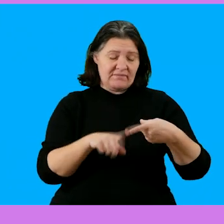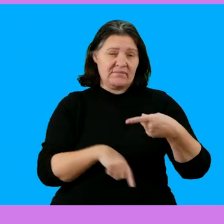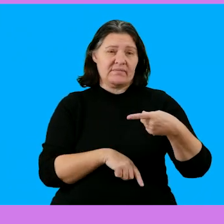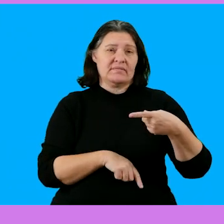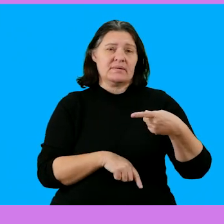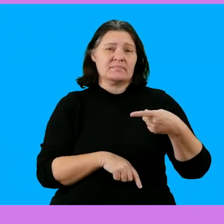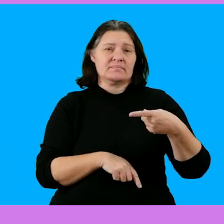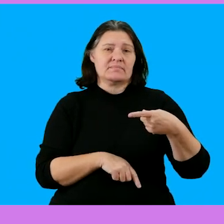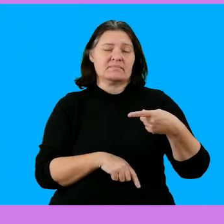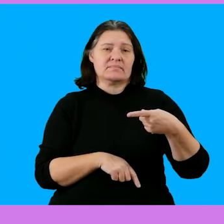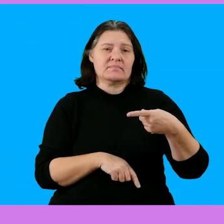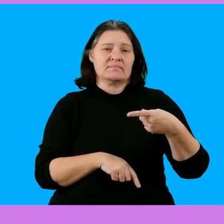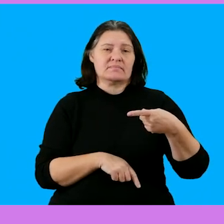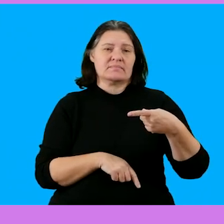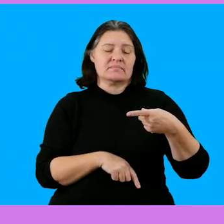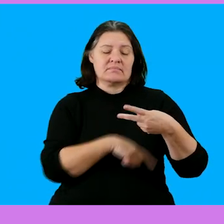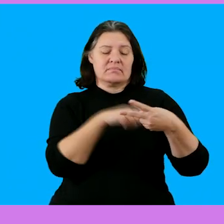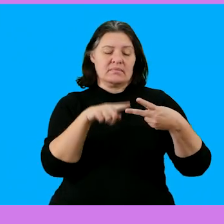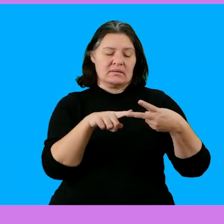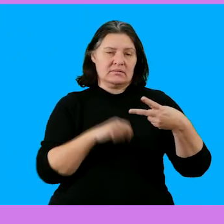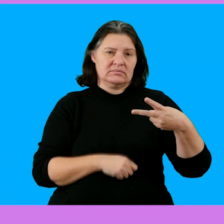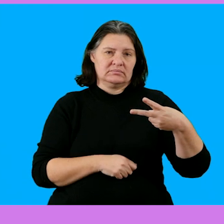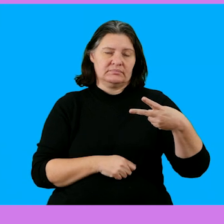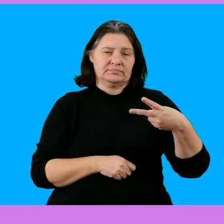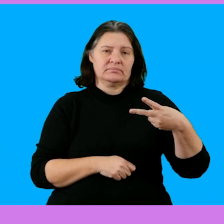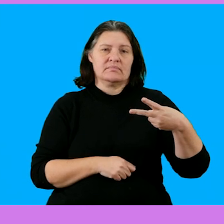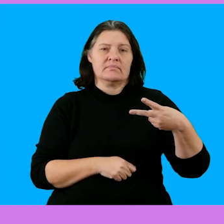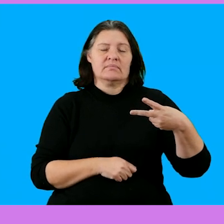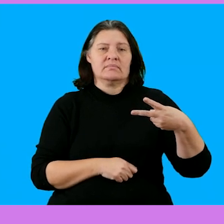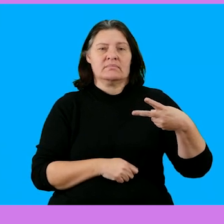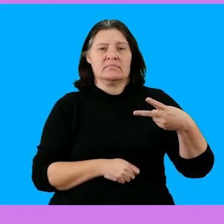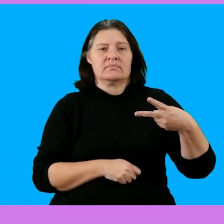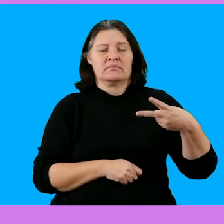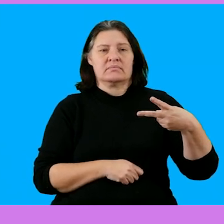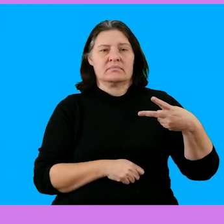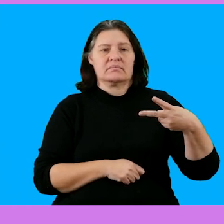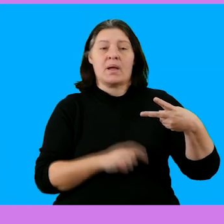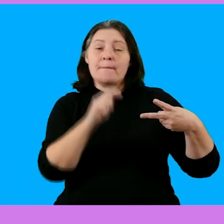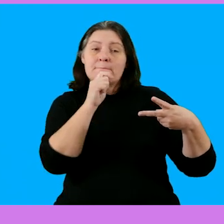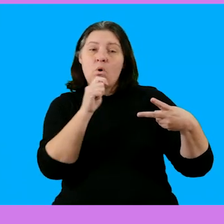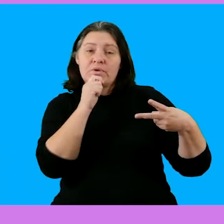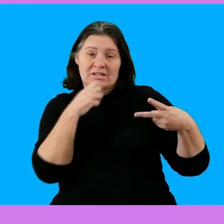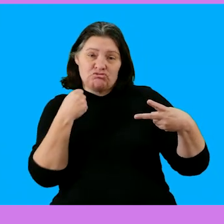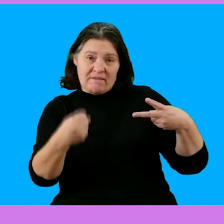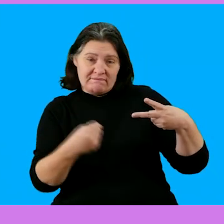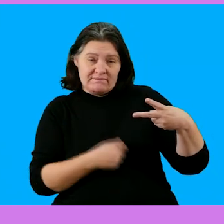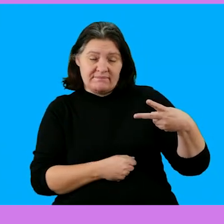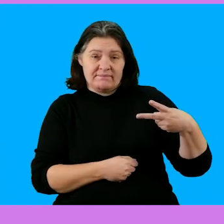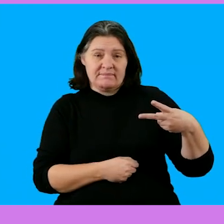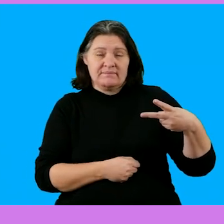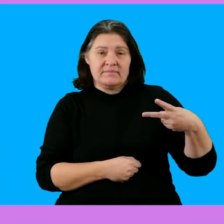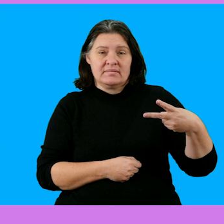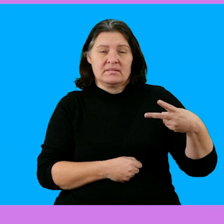drive, and I'll list them. It will be my night drive, my morning